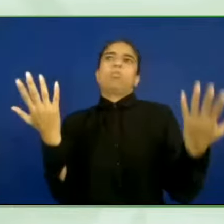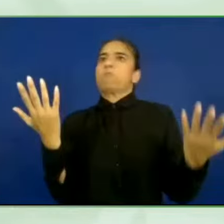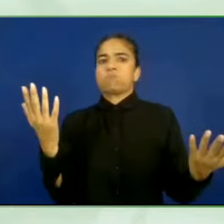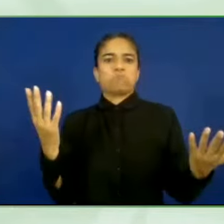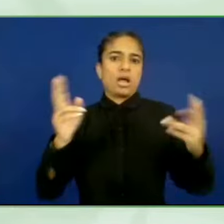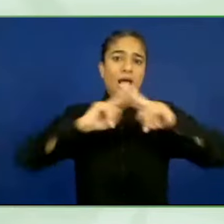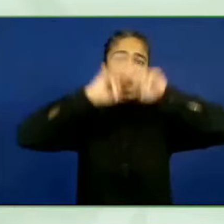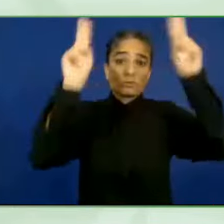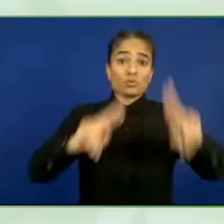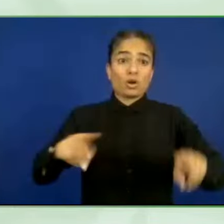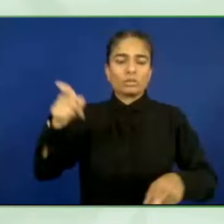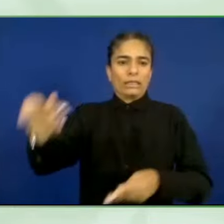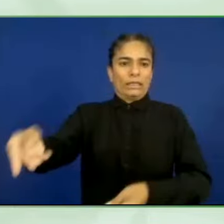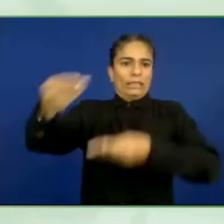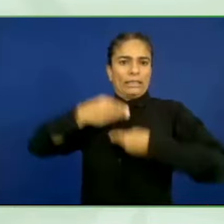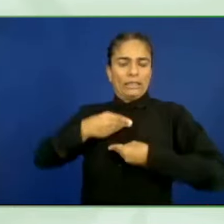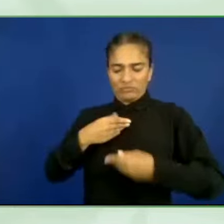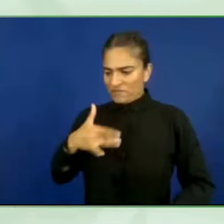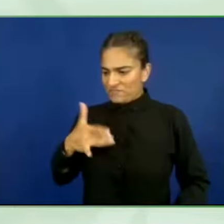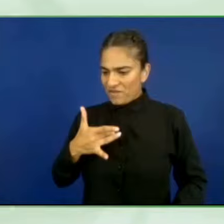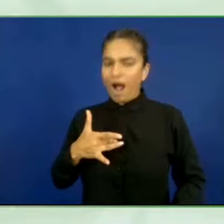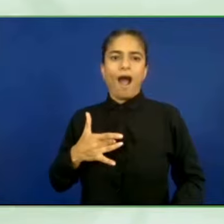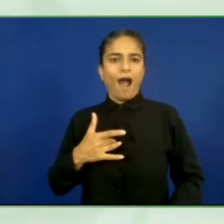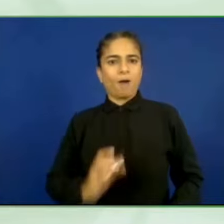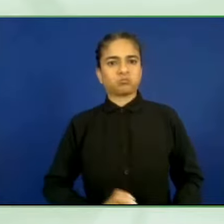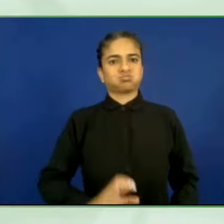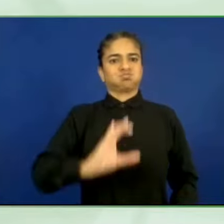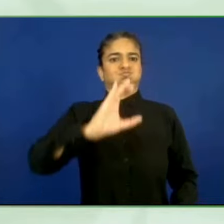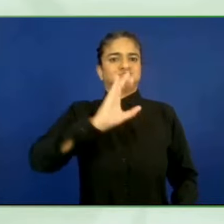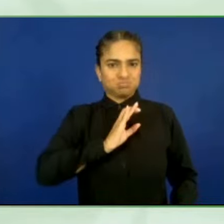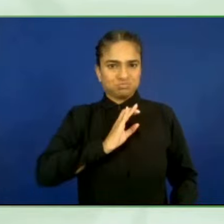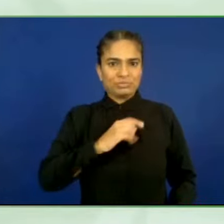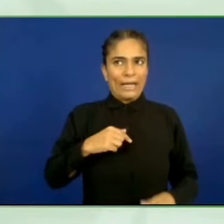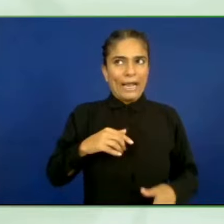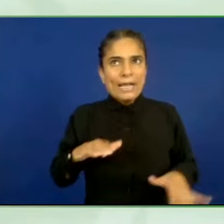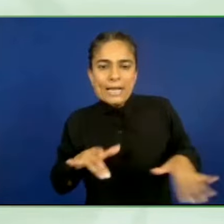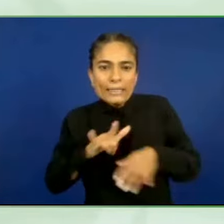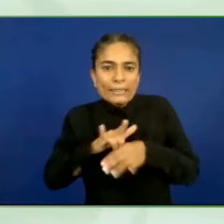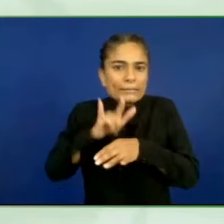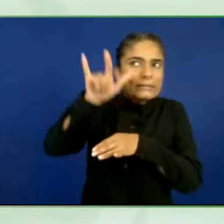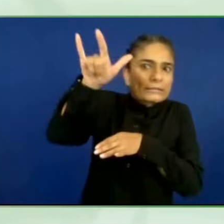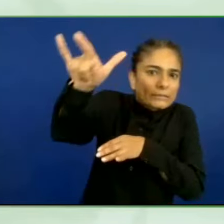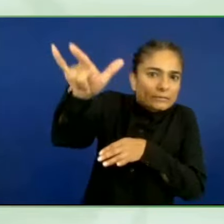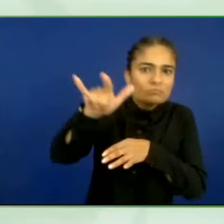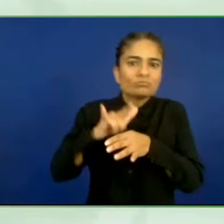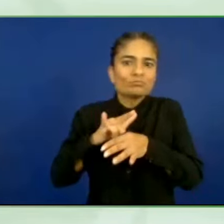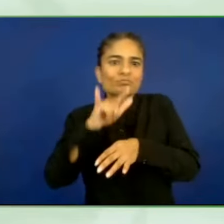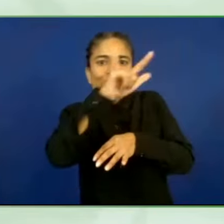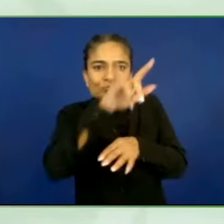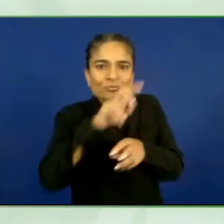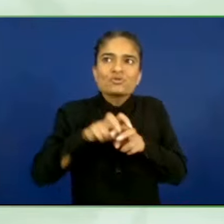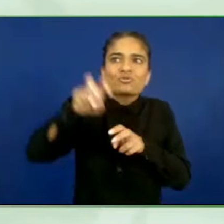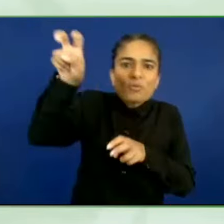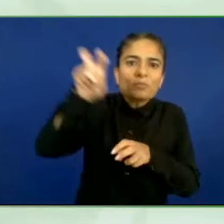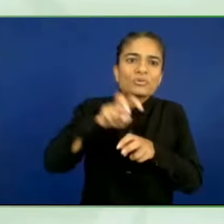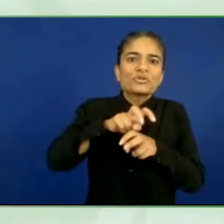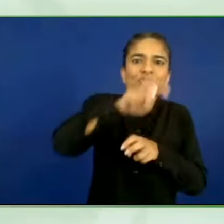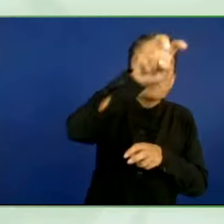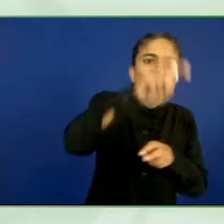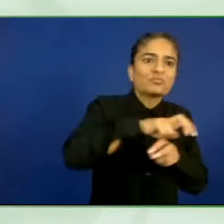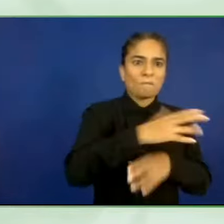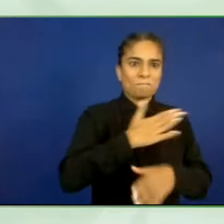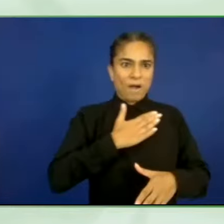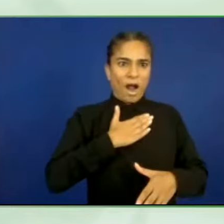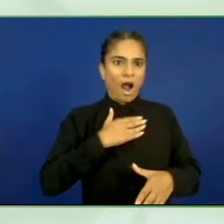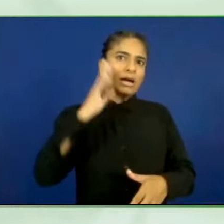to go abroad, go on trips like this, and share my experience as a